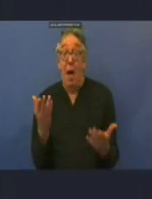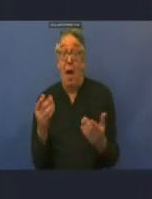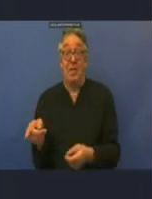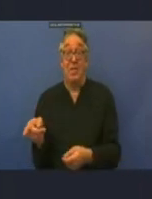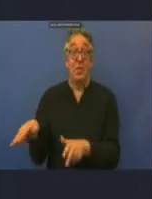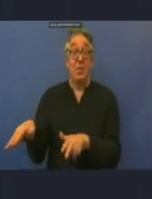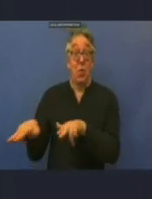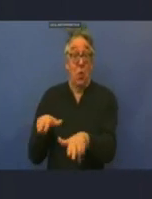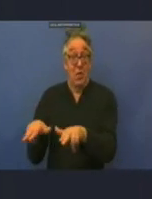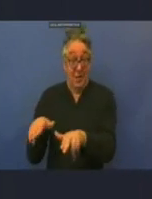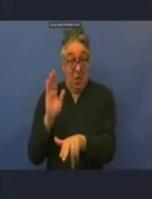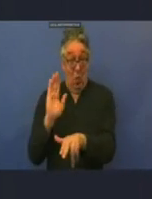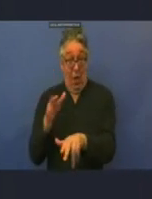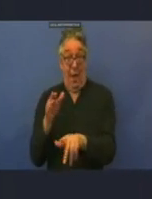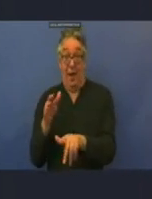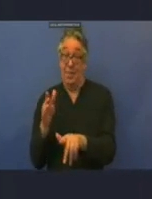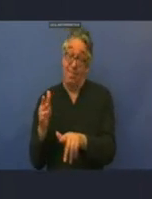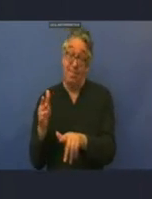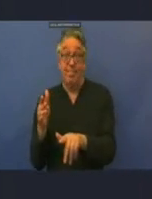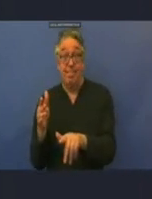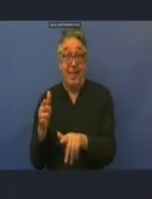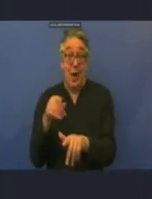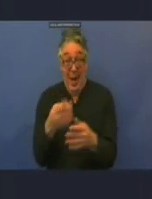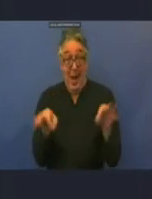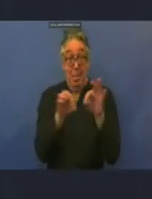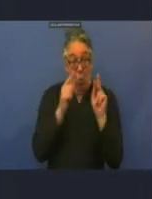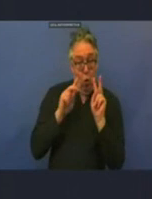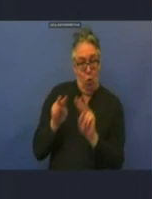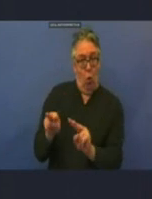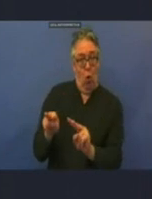evaluation? Gael.